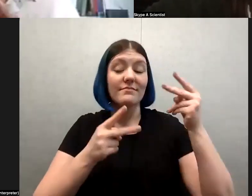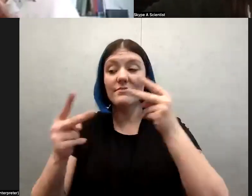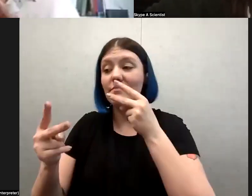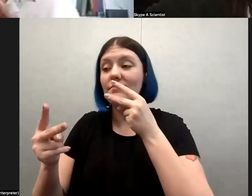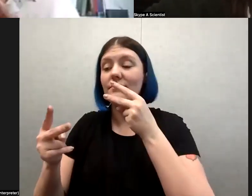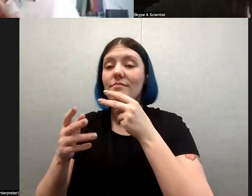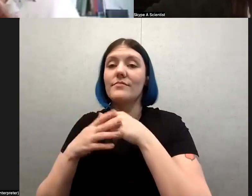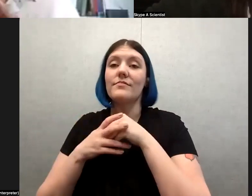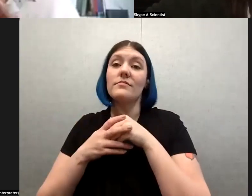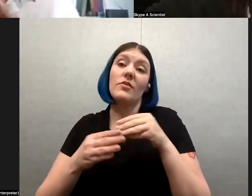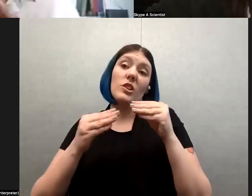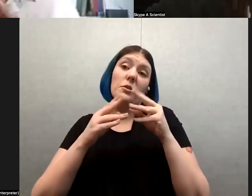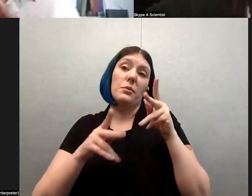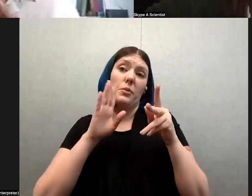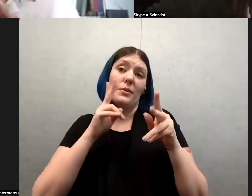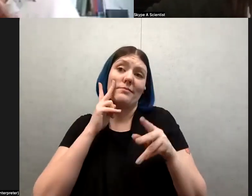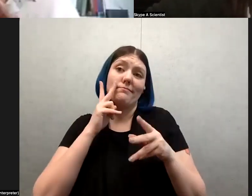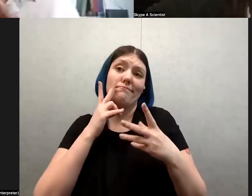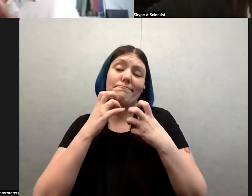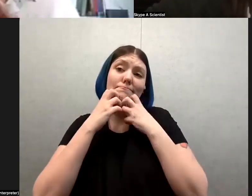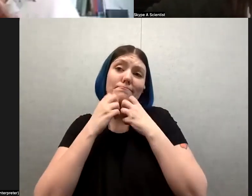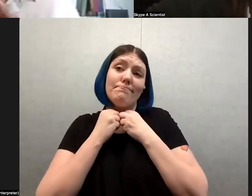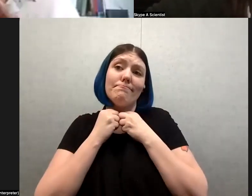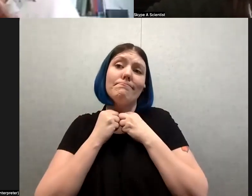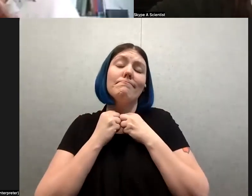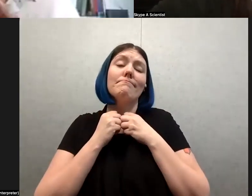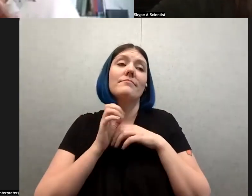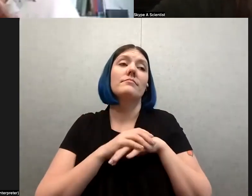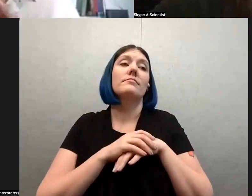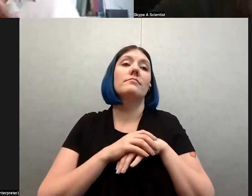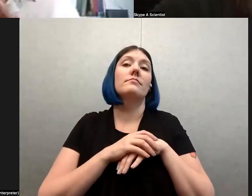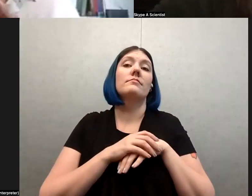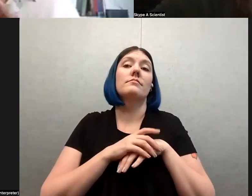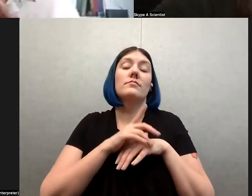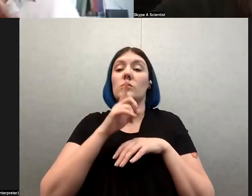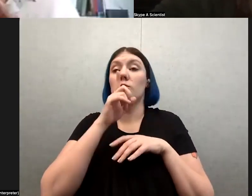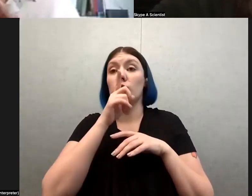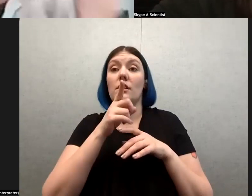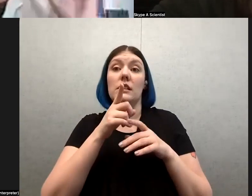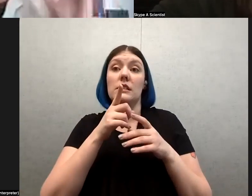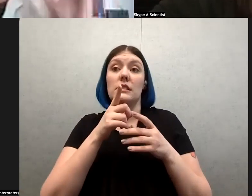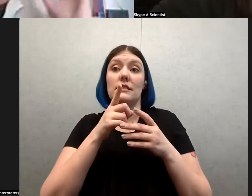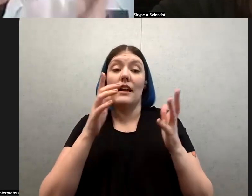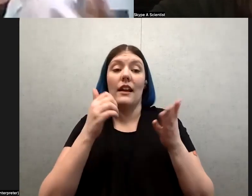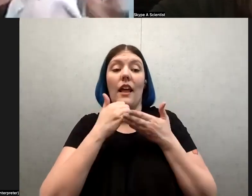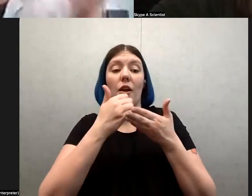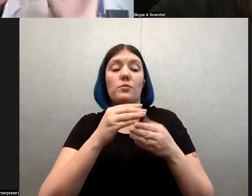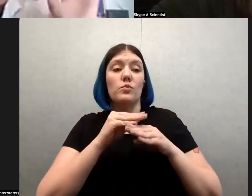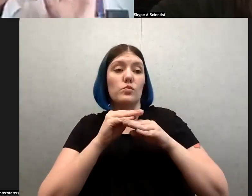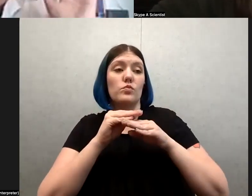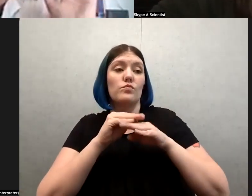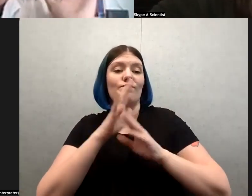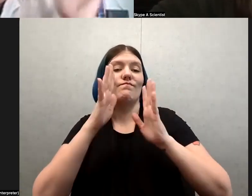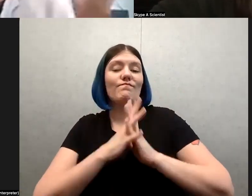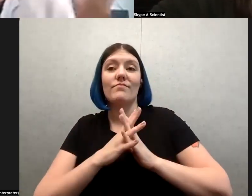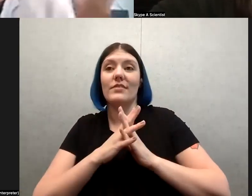that people see that they're valued and that they're cared about. And it's really incentive to make more of these places so that we can preserve them and we